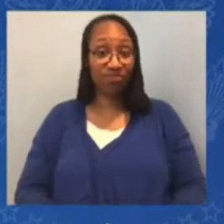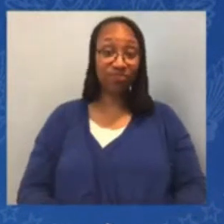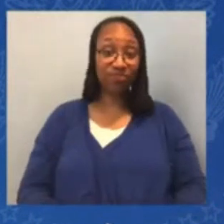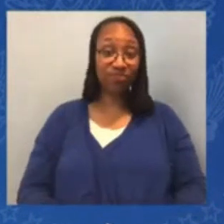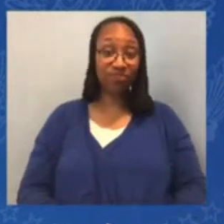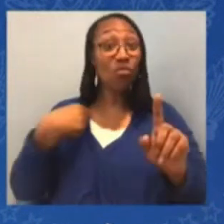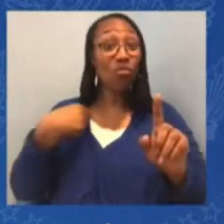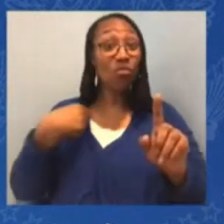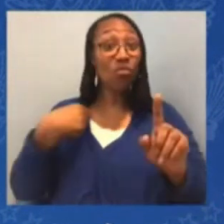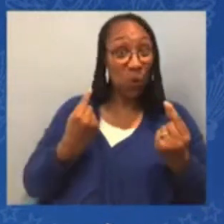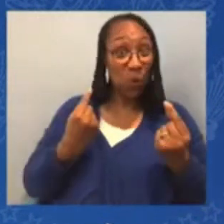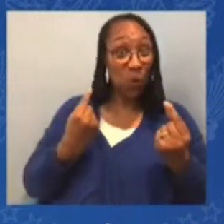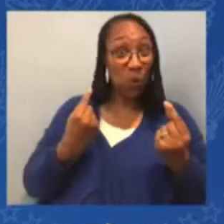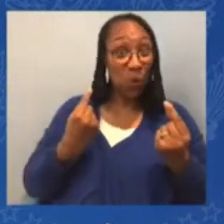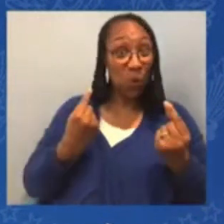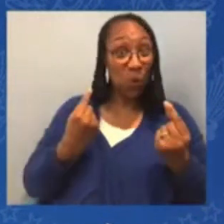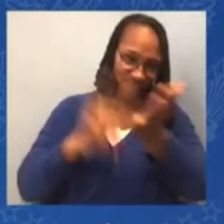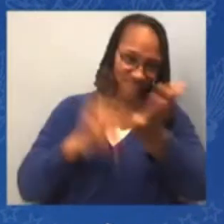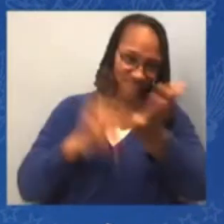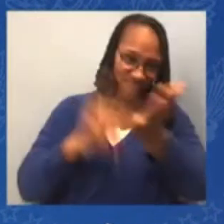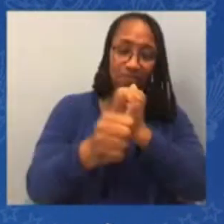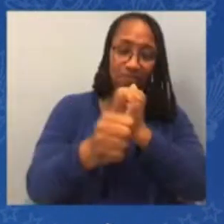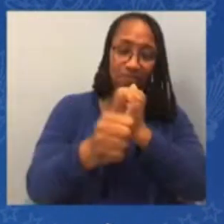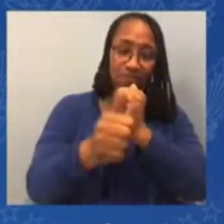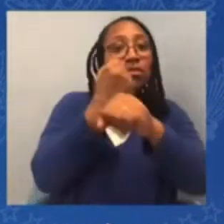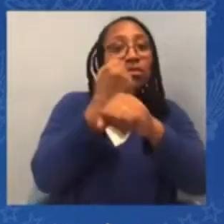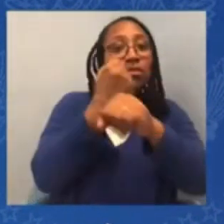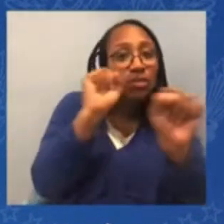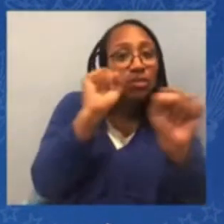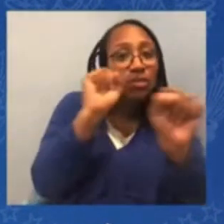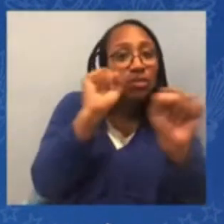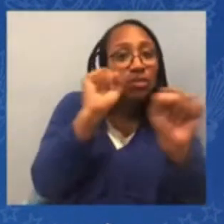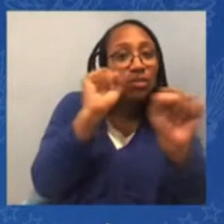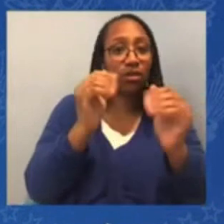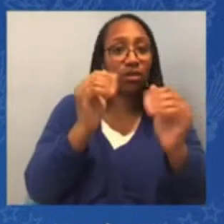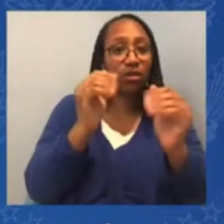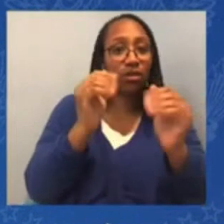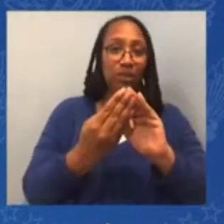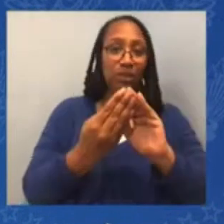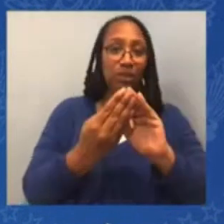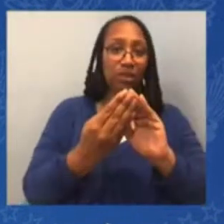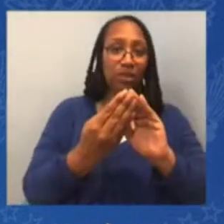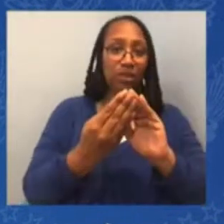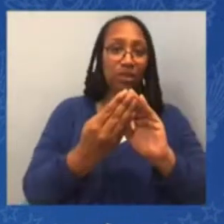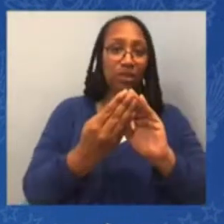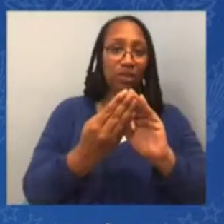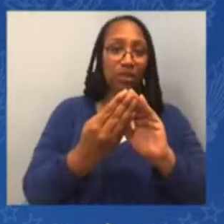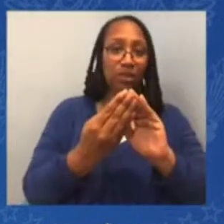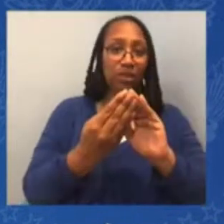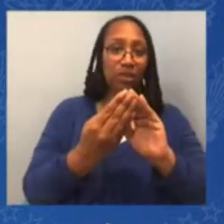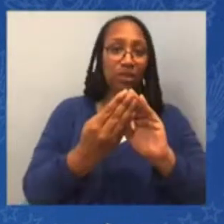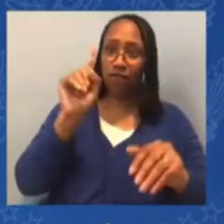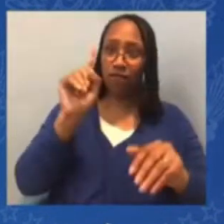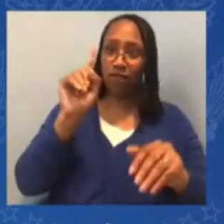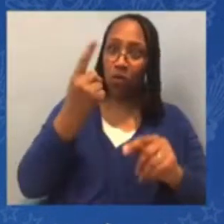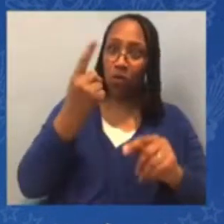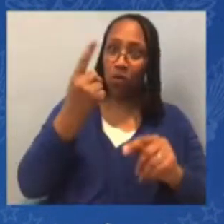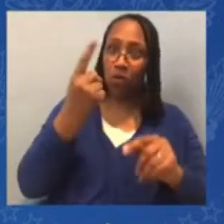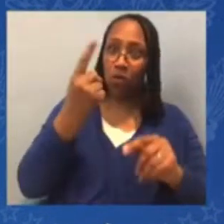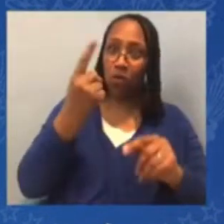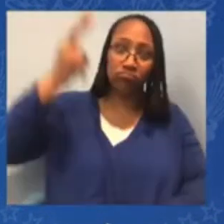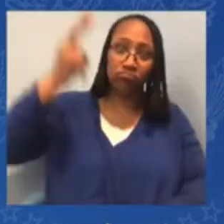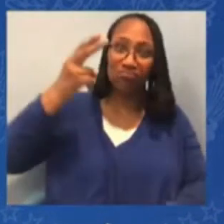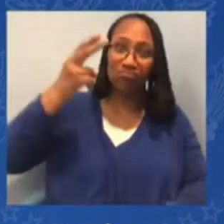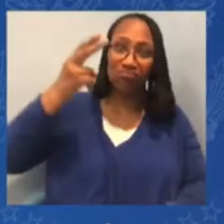which many have described as the most significant gun safety law in 30 years. And it is. But for me, and for most of you,